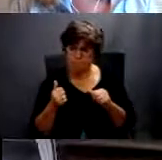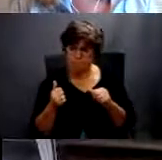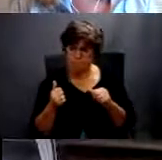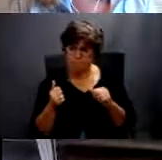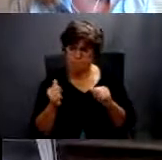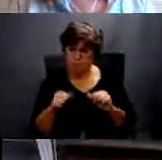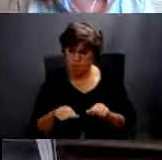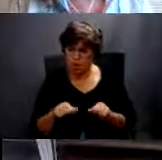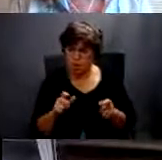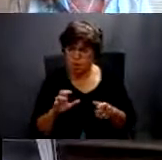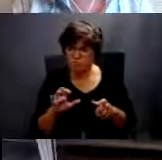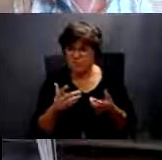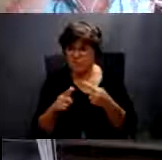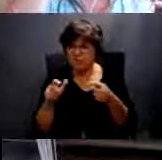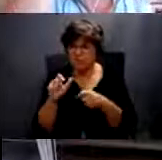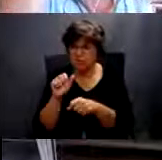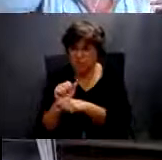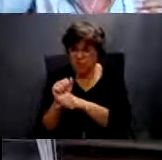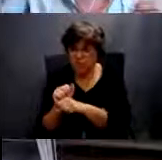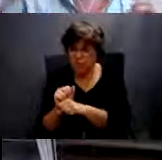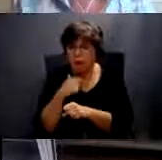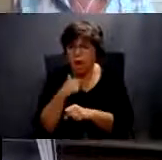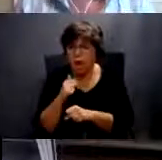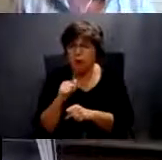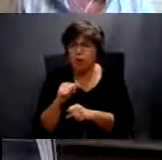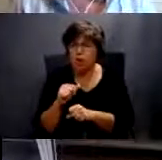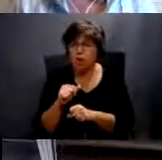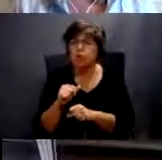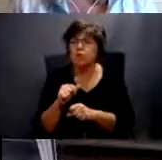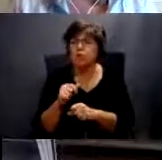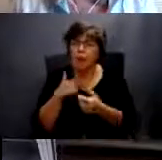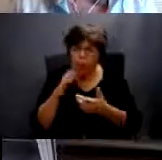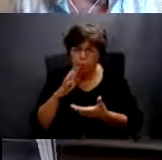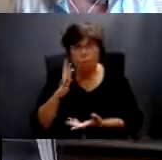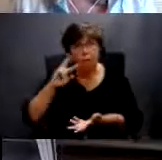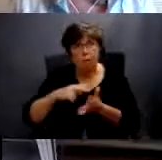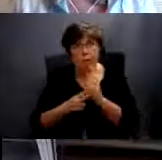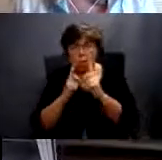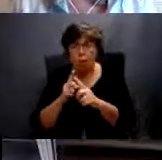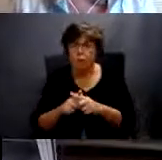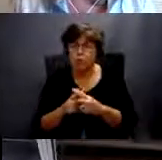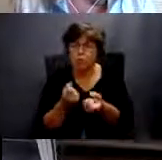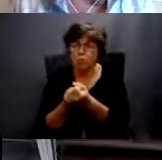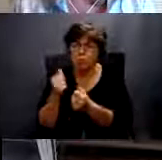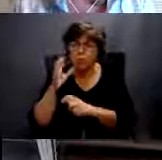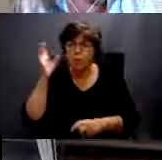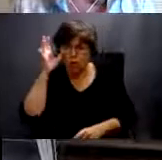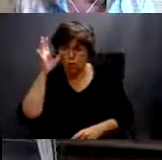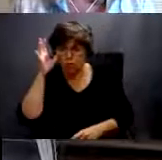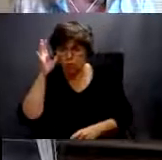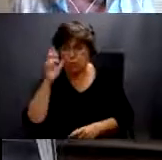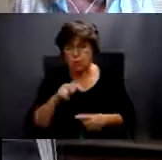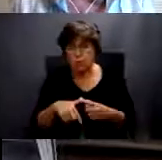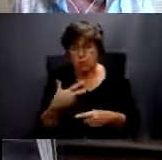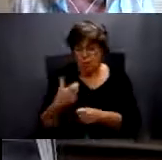do something, that I would help other parents. And that led me to here. 3 years ago, when the parent